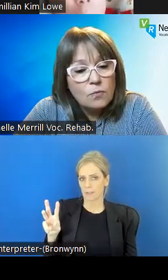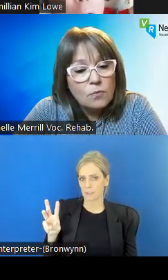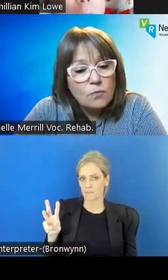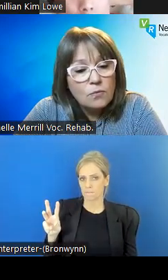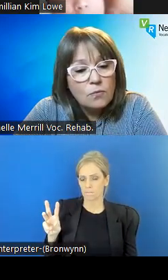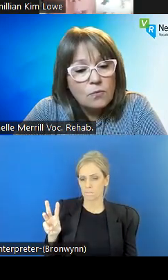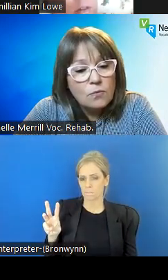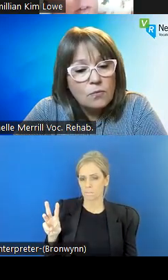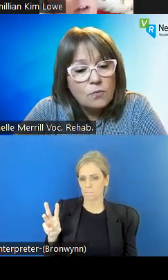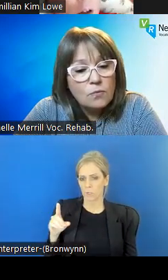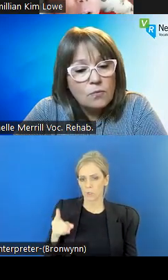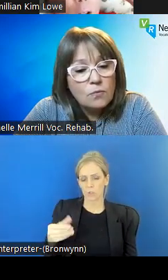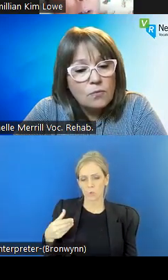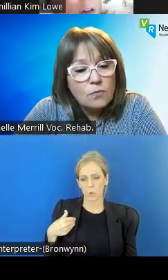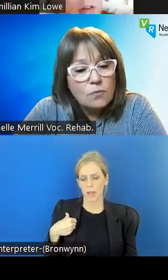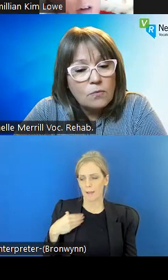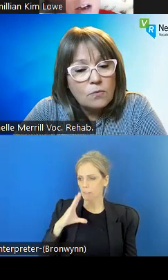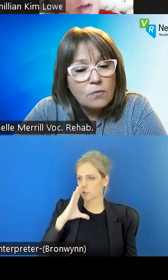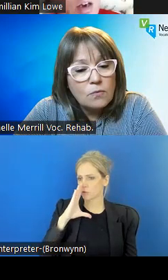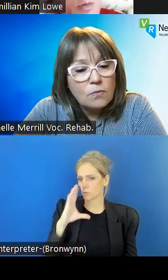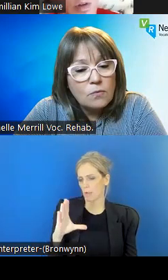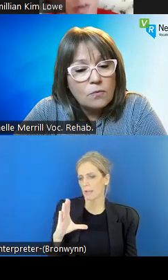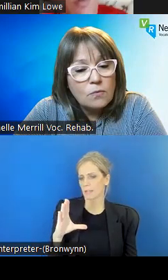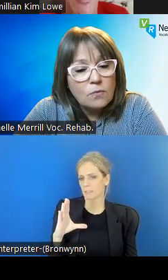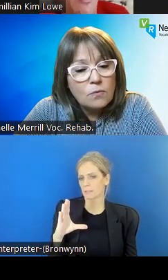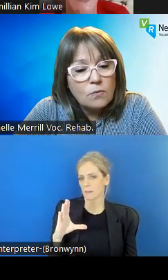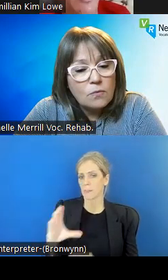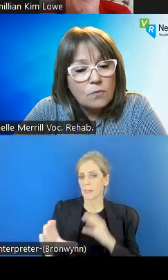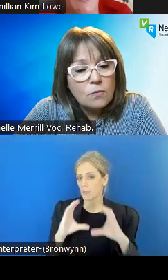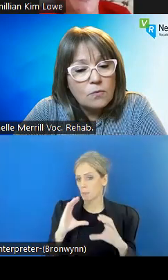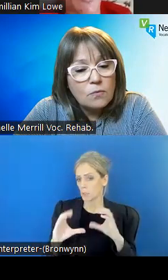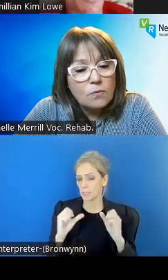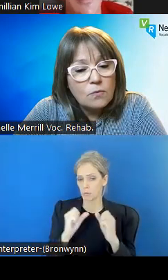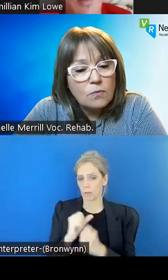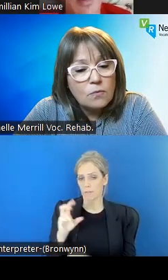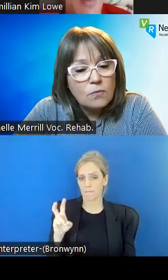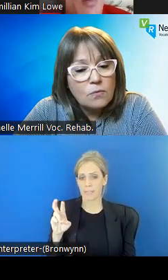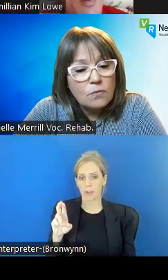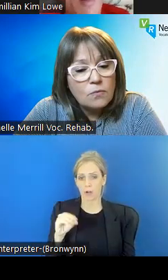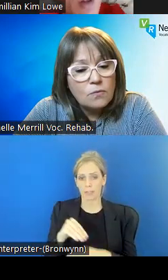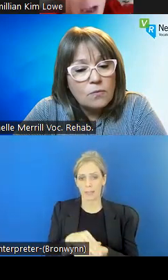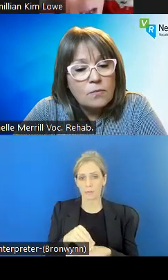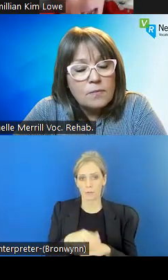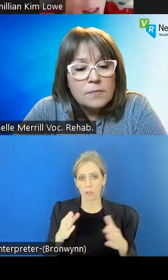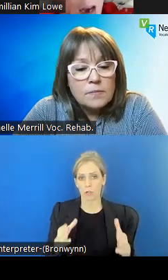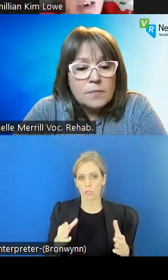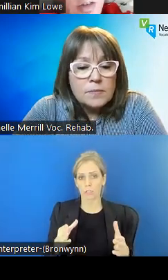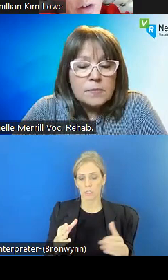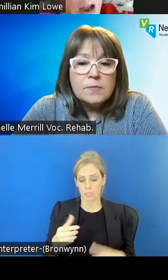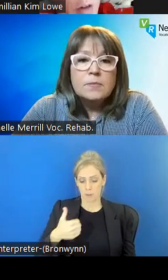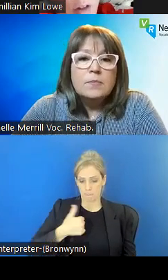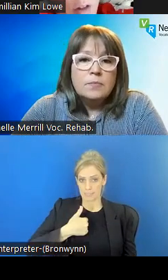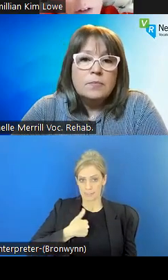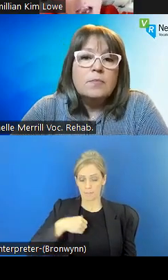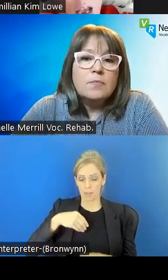direct if like a direct communication with your vocational rehab counselor? Because I'm in the 700-hour program, and then I just